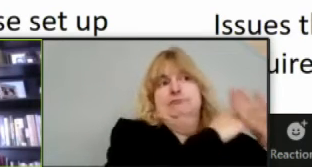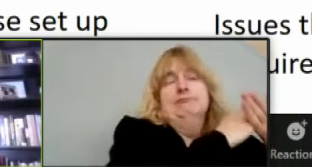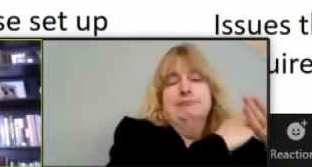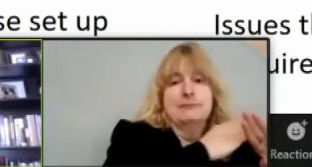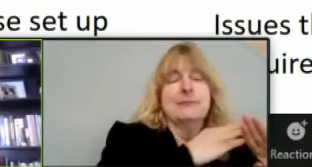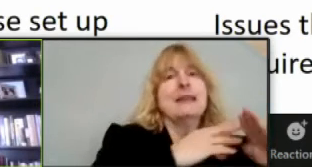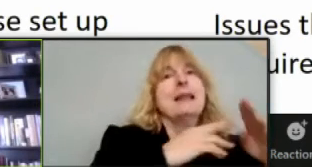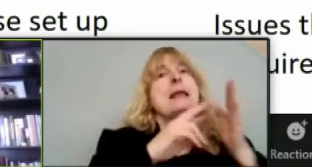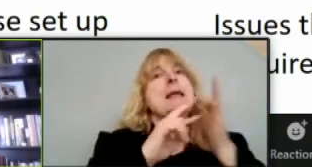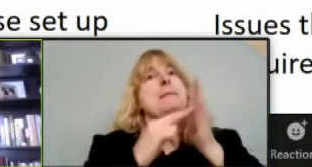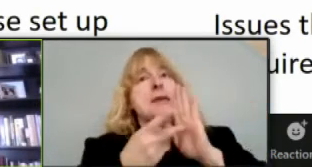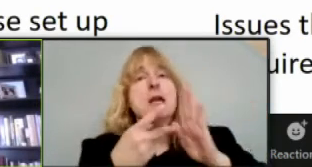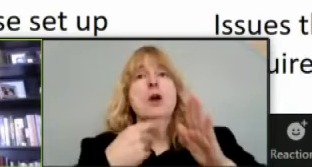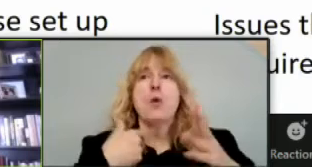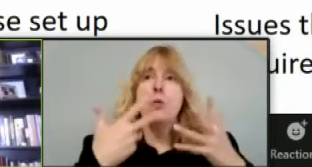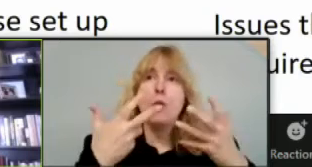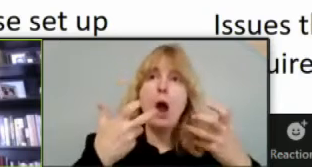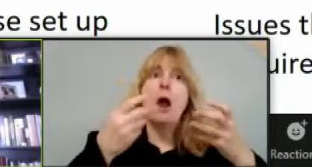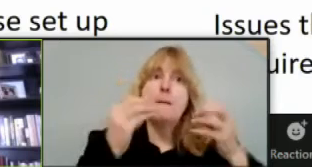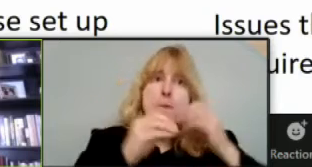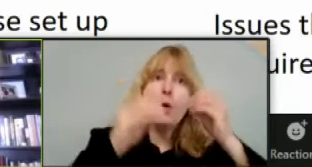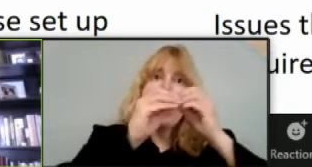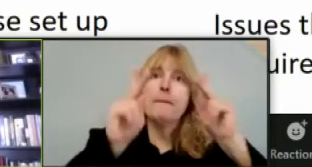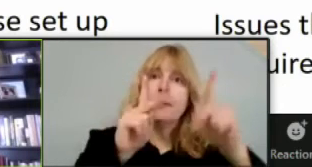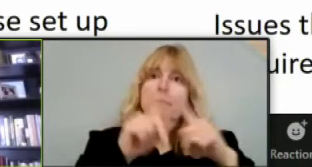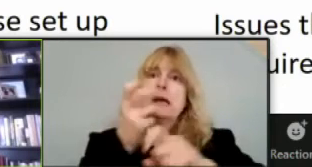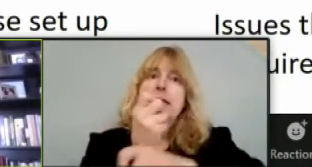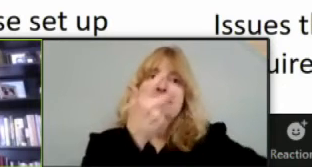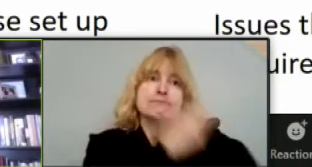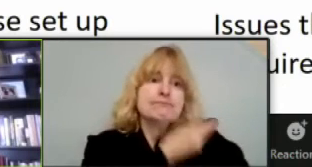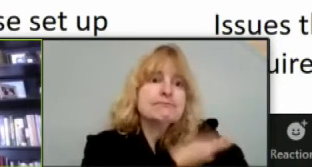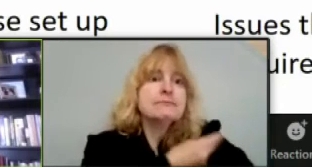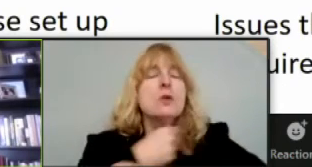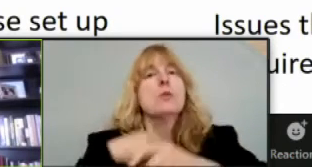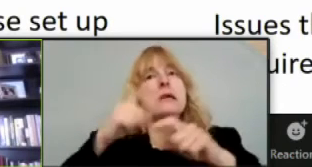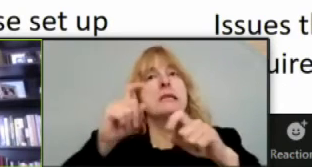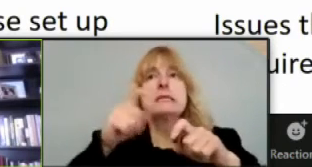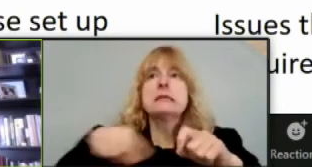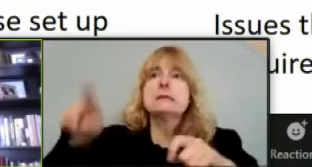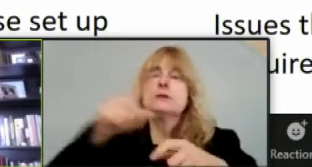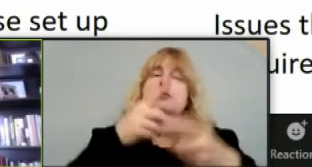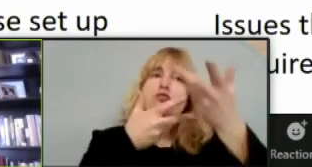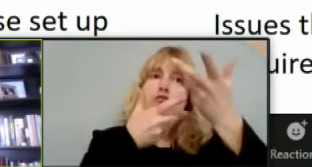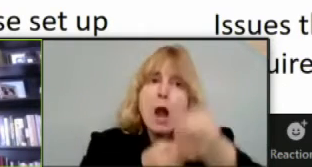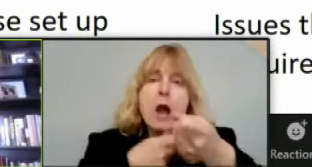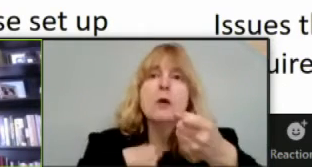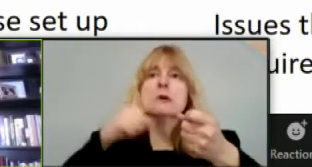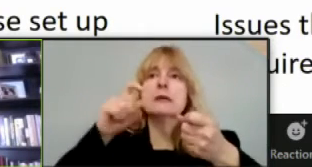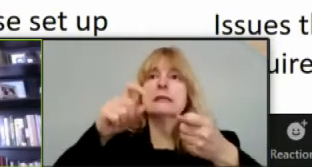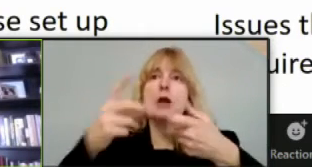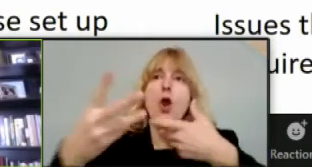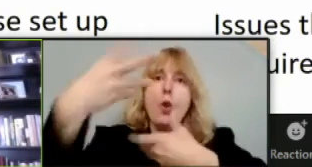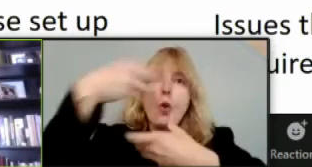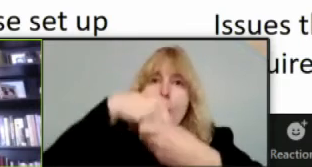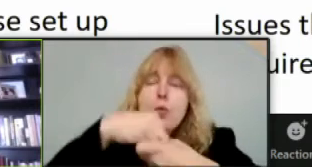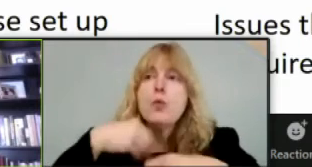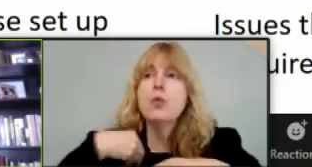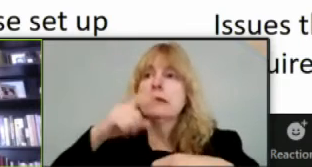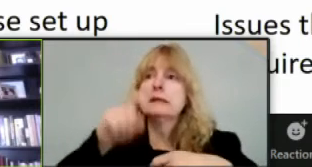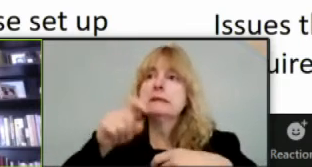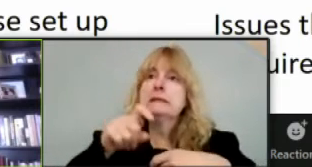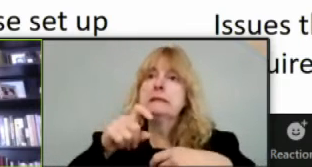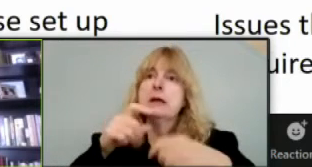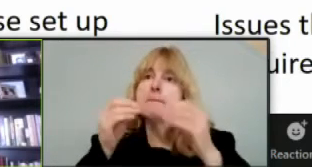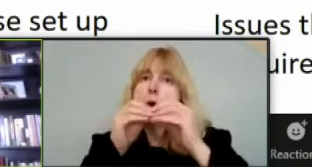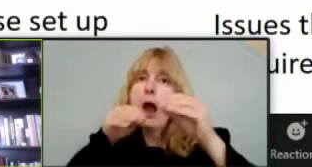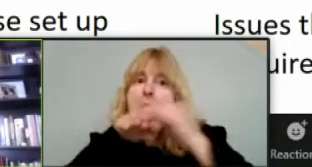need transparency, we need inclusion, we need equitable access, which is a question mark. We need trusted people like